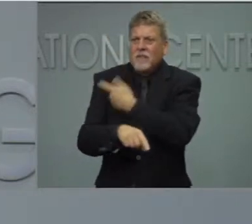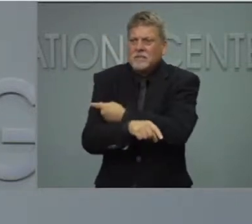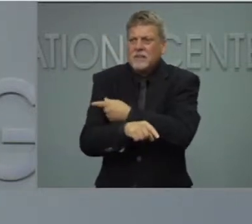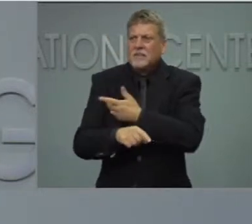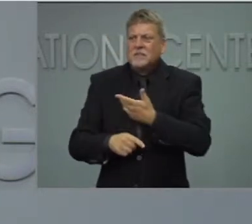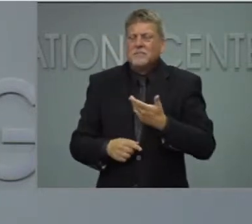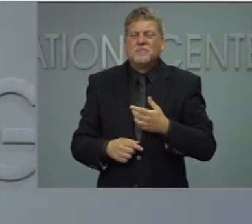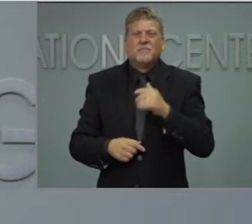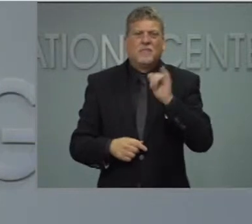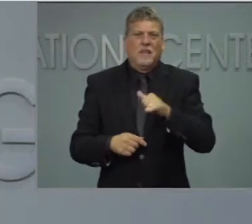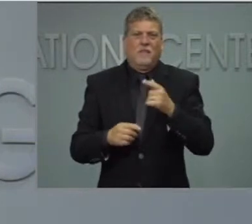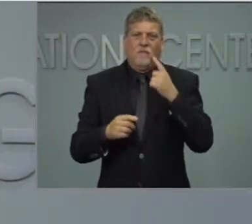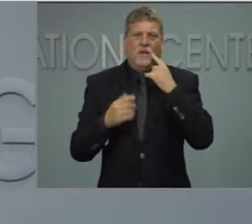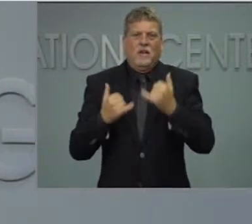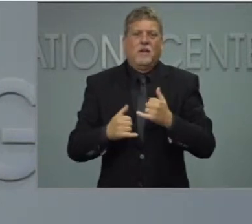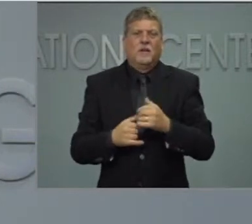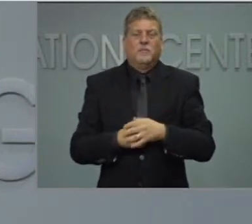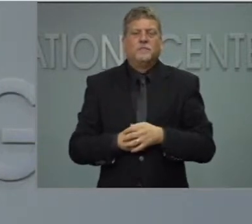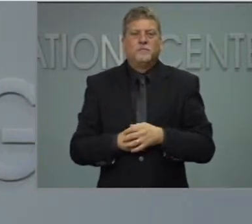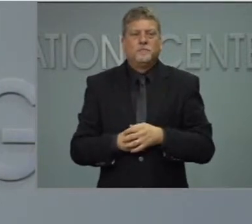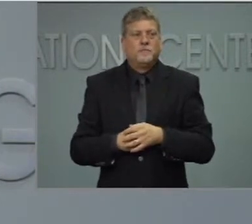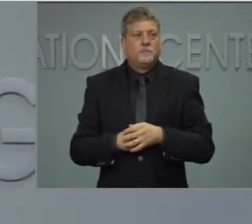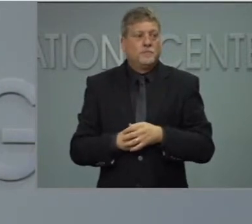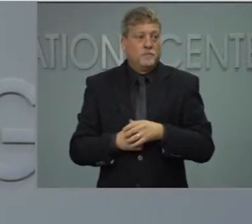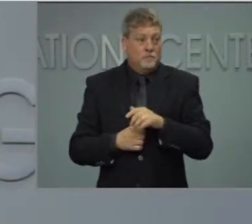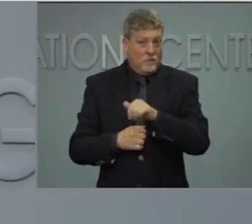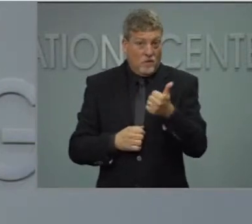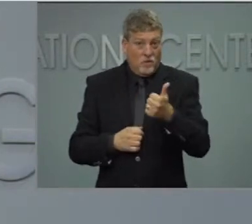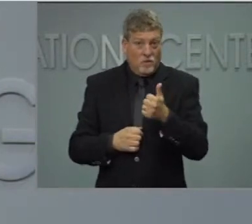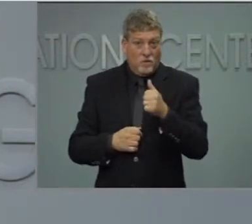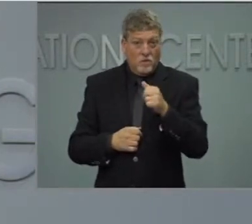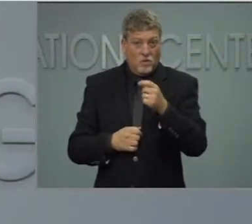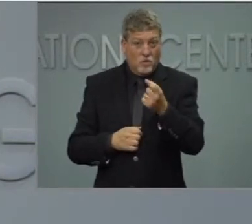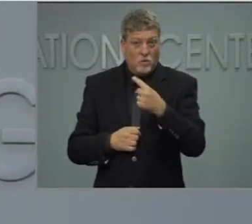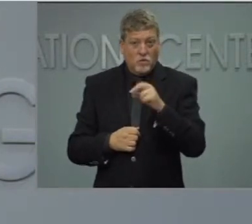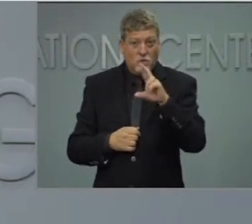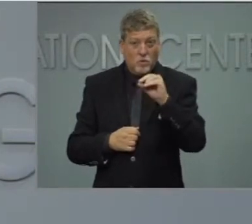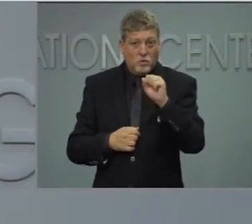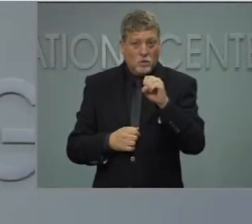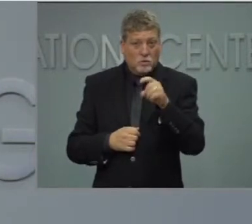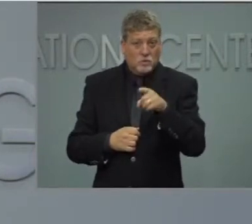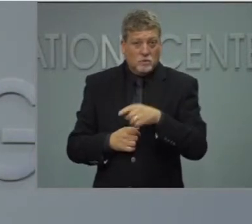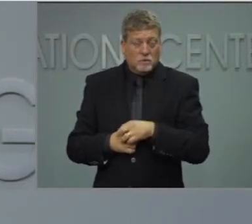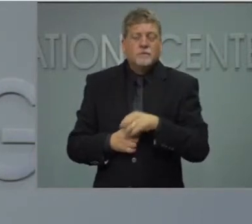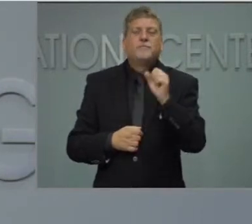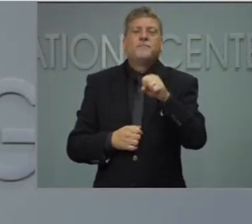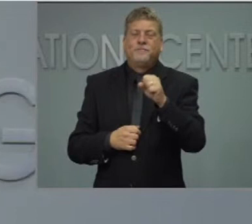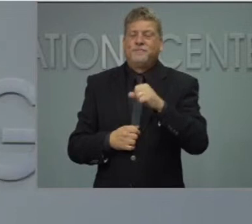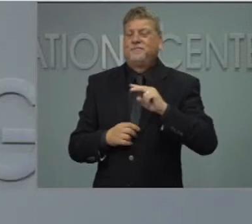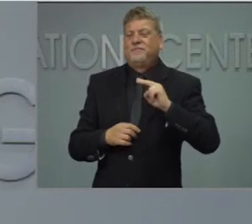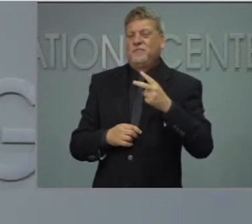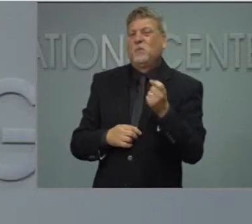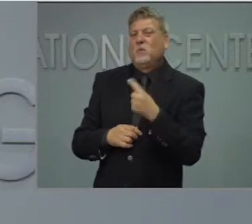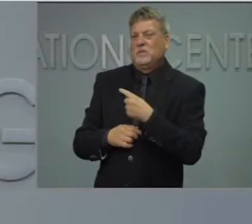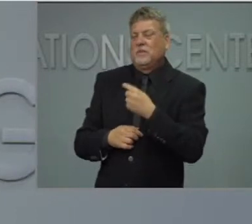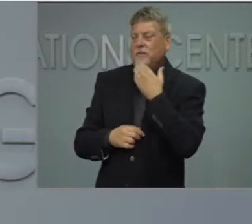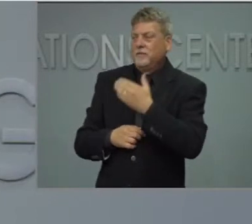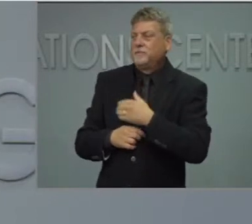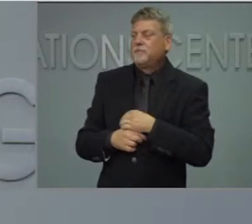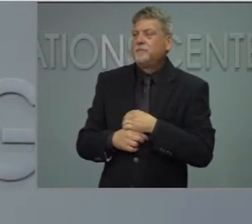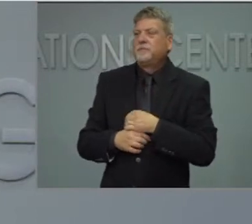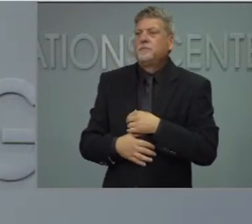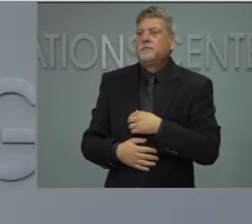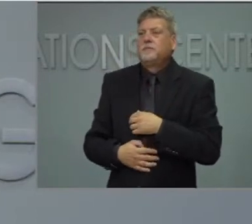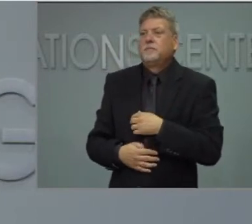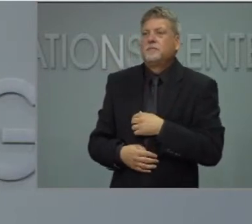Okay. So follow-up, Rose? Yes, I do have a follow-up. Thank you. It's